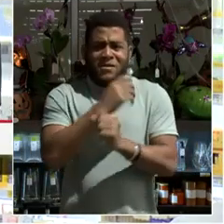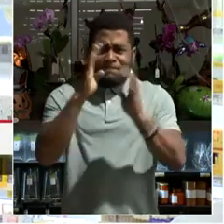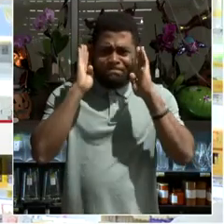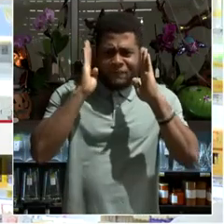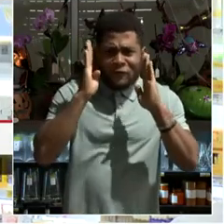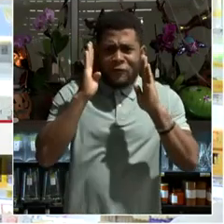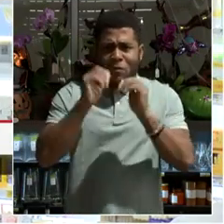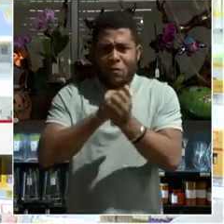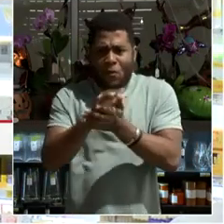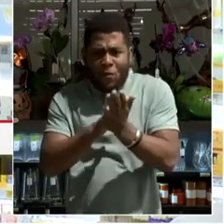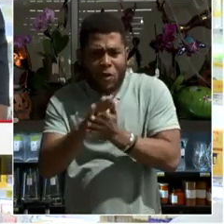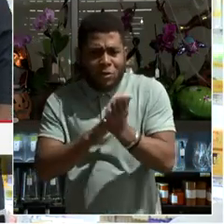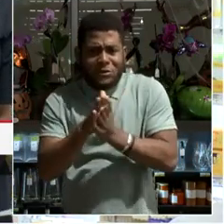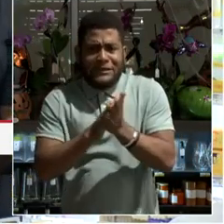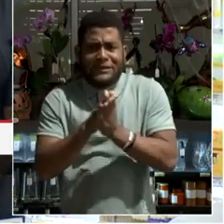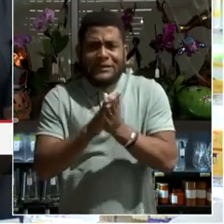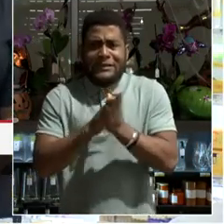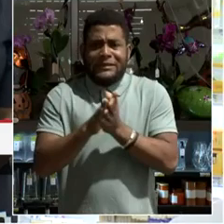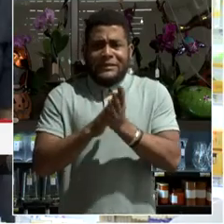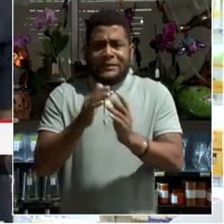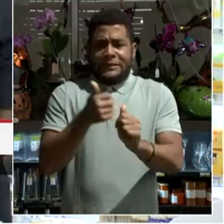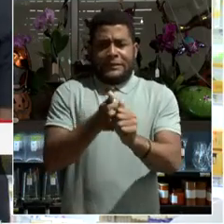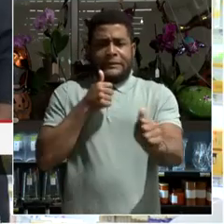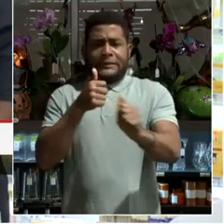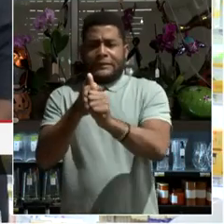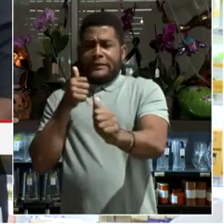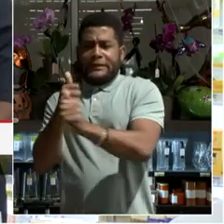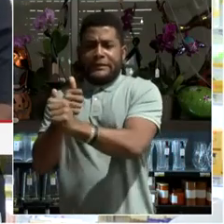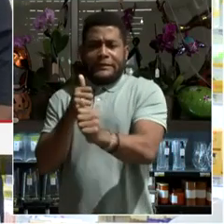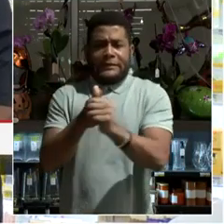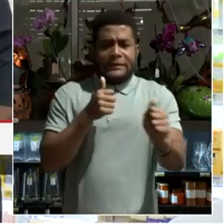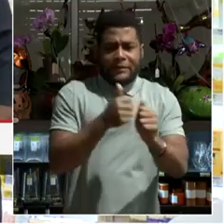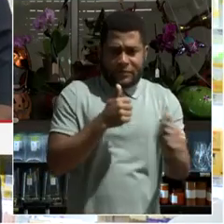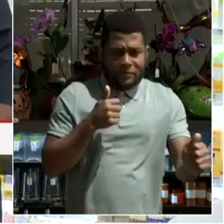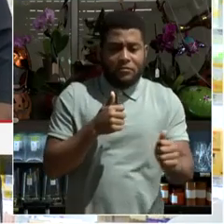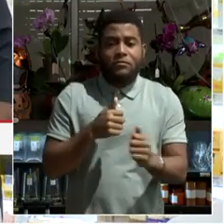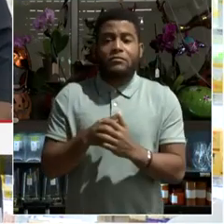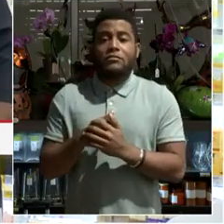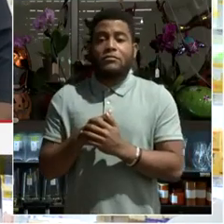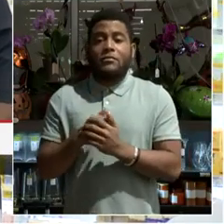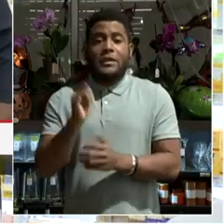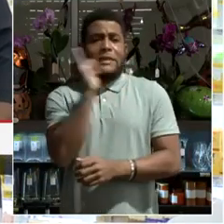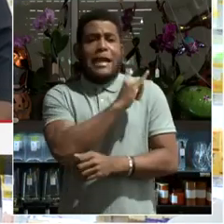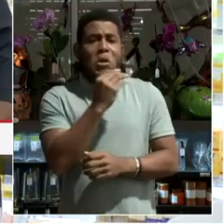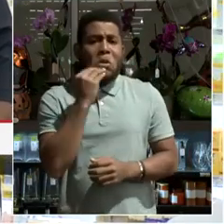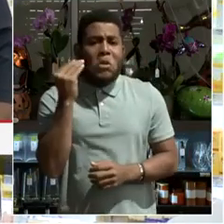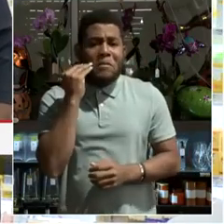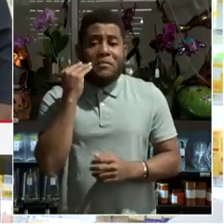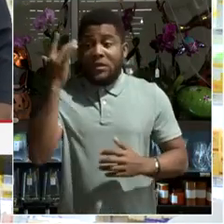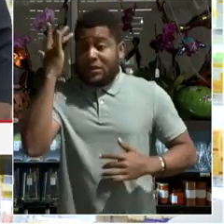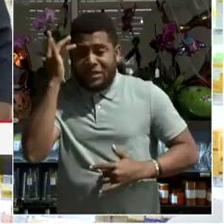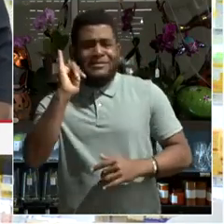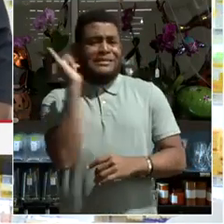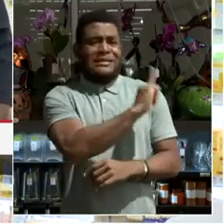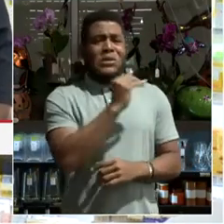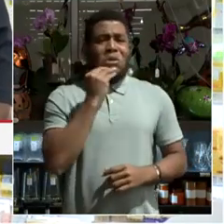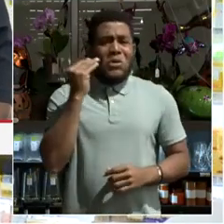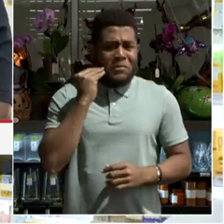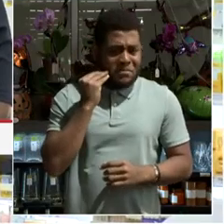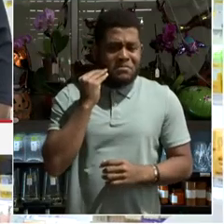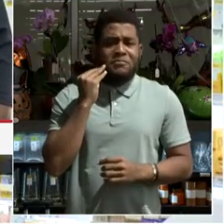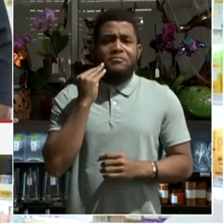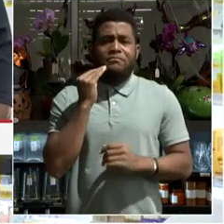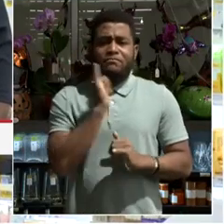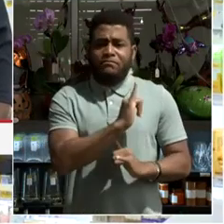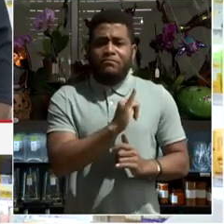washed their hands, they kept their distance. More importantly, they stayed home when they were sick. And we want people to continue to do all of